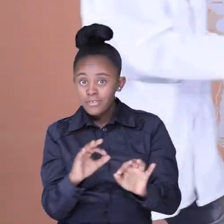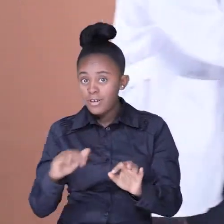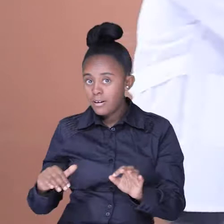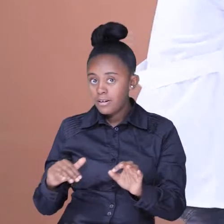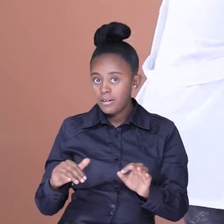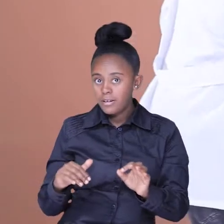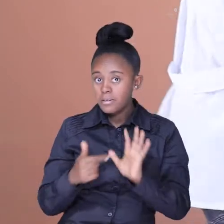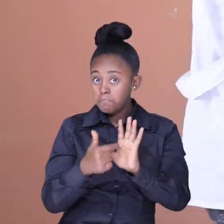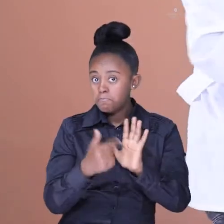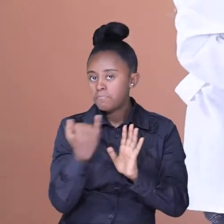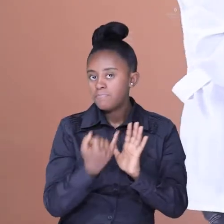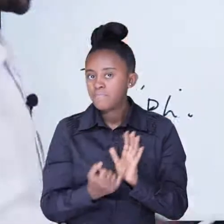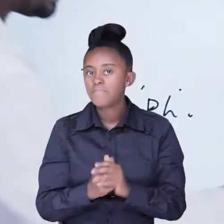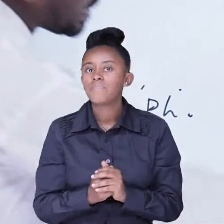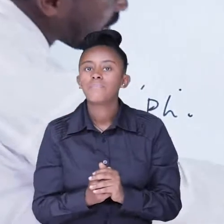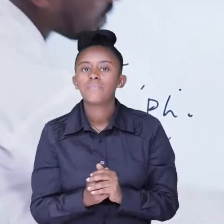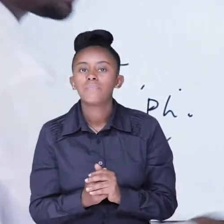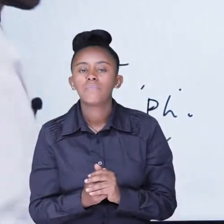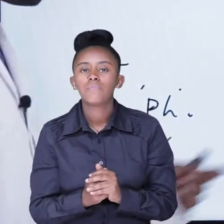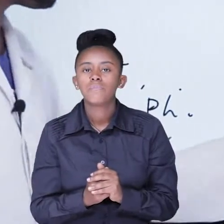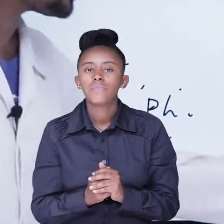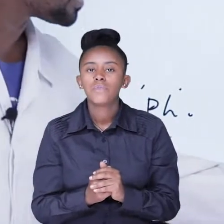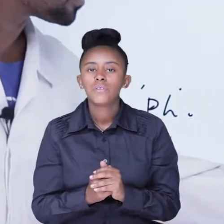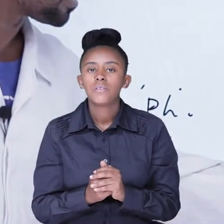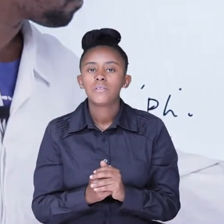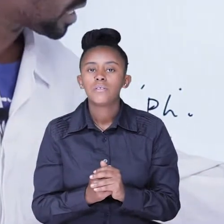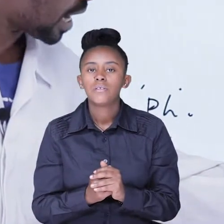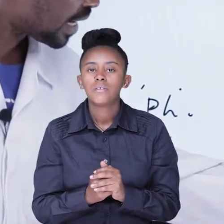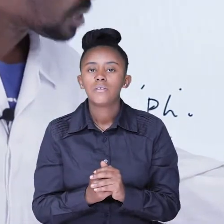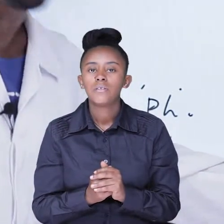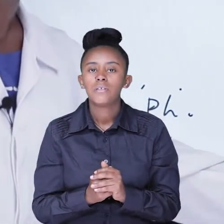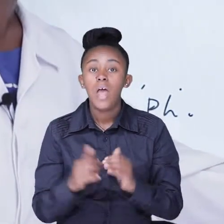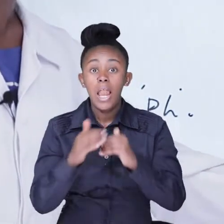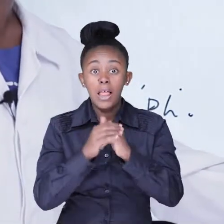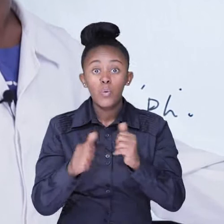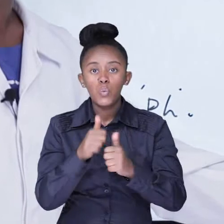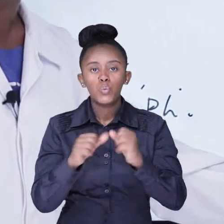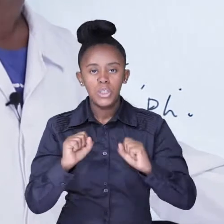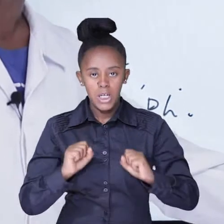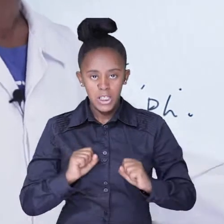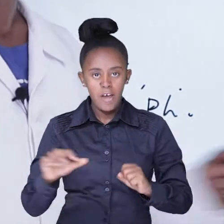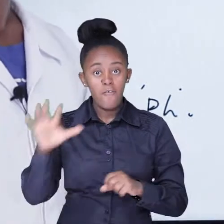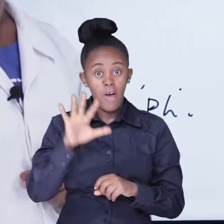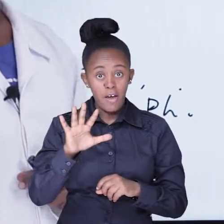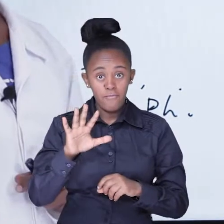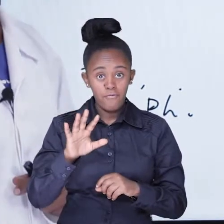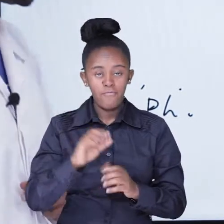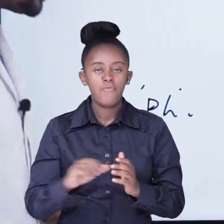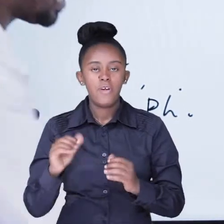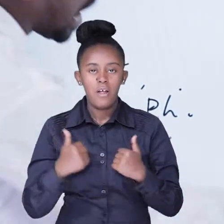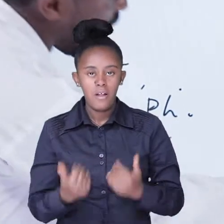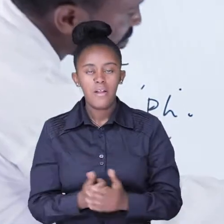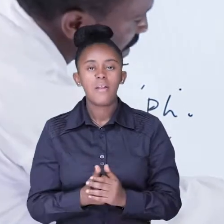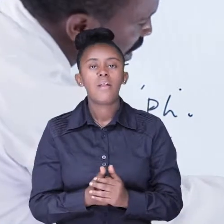Look this one diagram. Arsenic is a semiconductor, an atom which has 5 valence electron in outermost